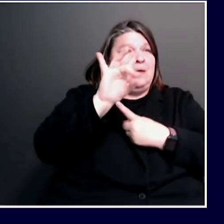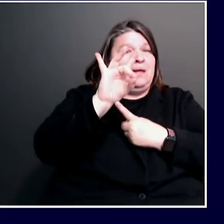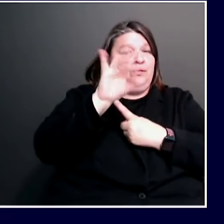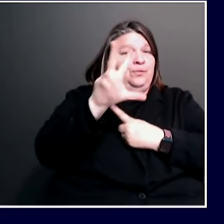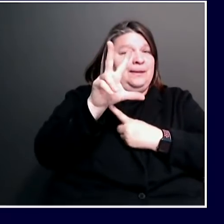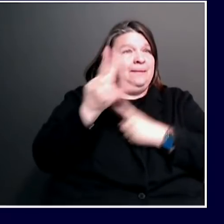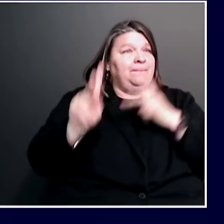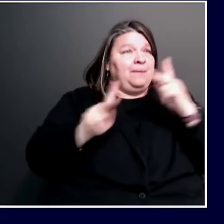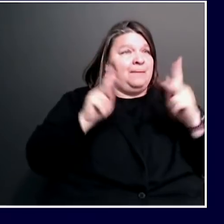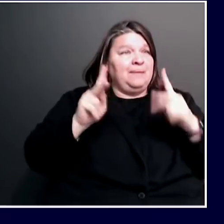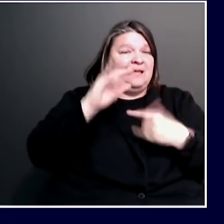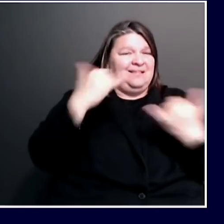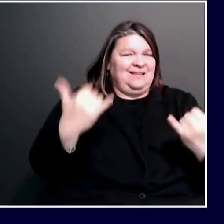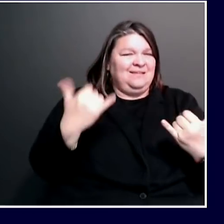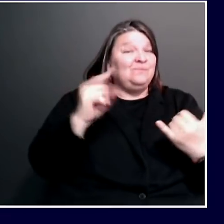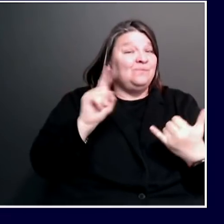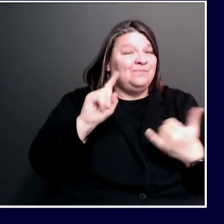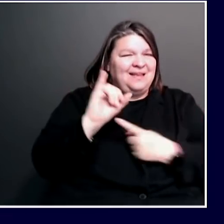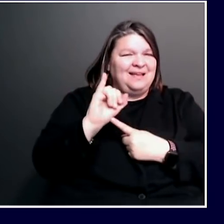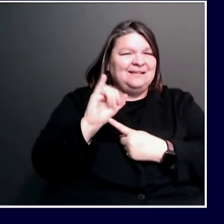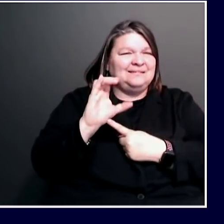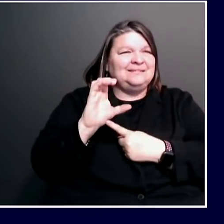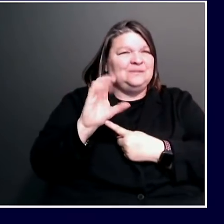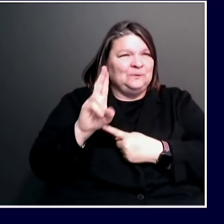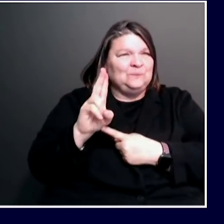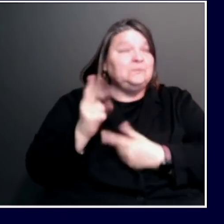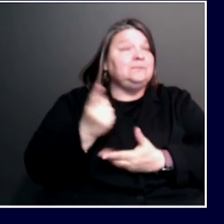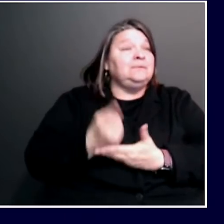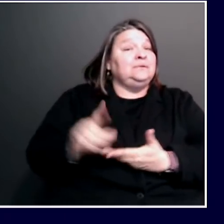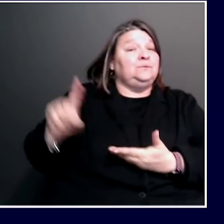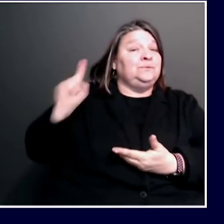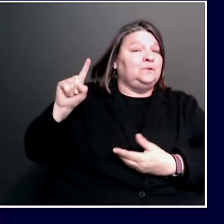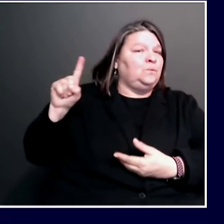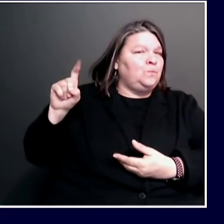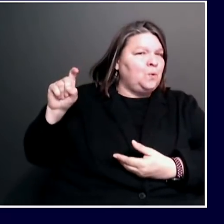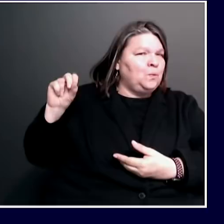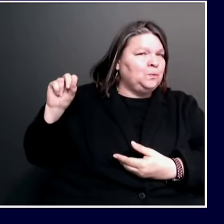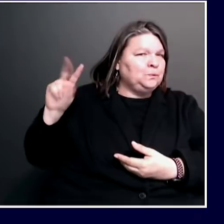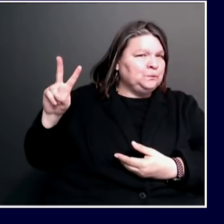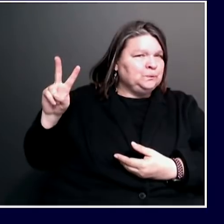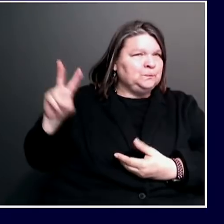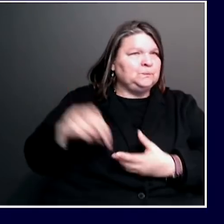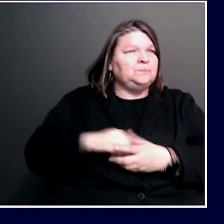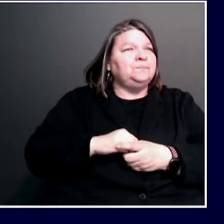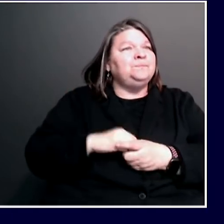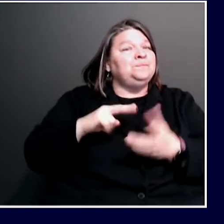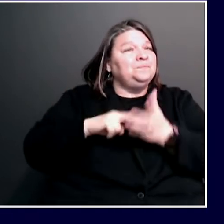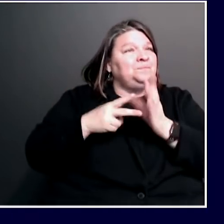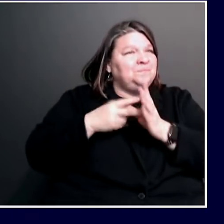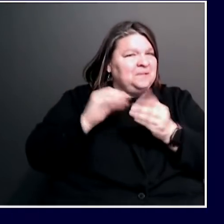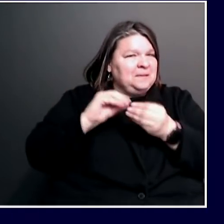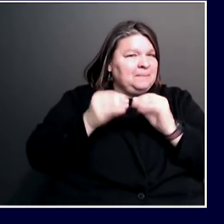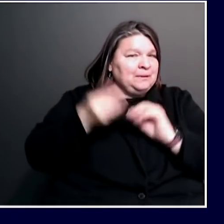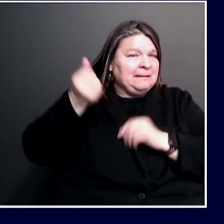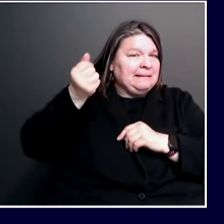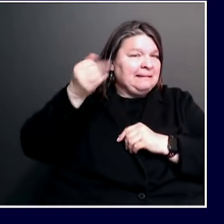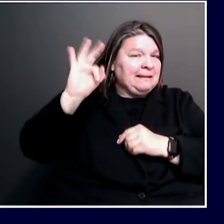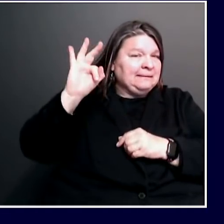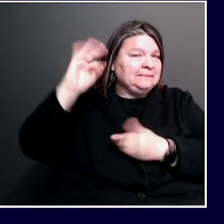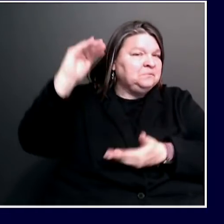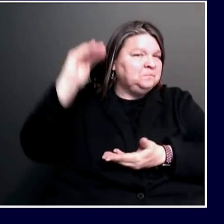now, down from 102 just 2 weeks ago, 19 fewer people in the ICU. Similarly,